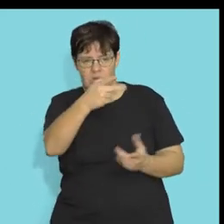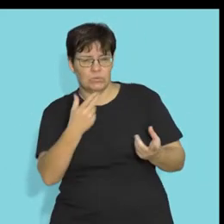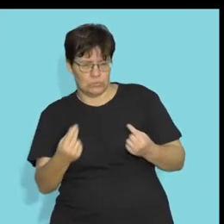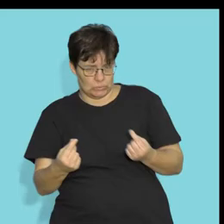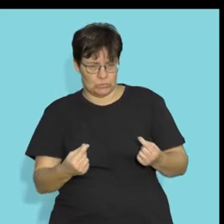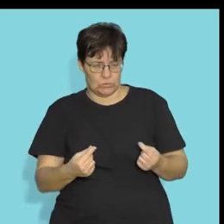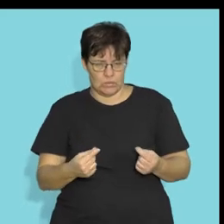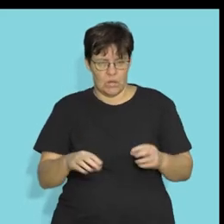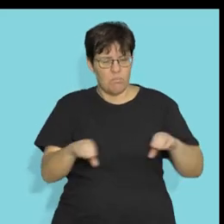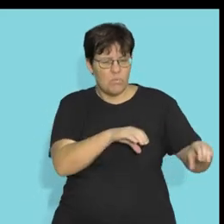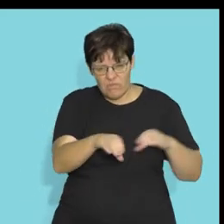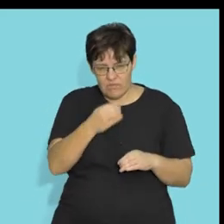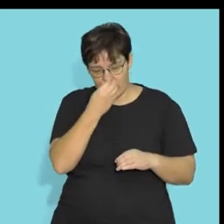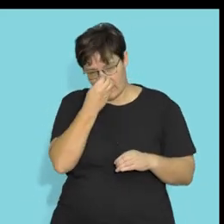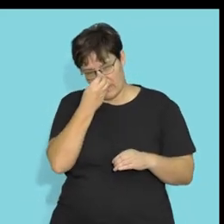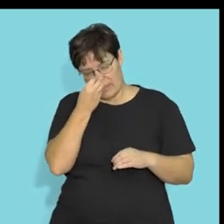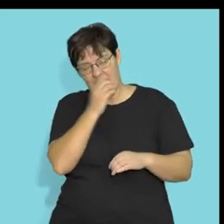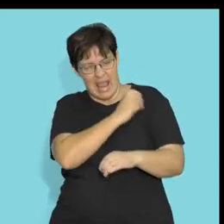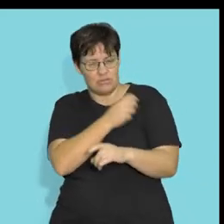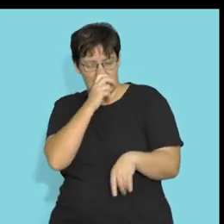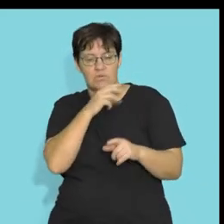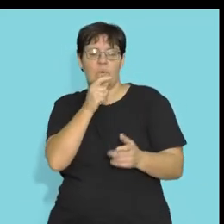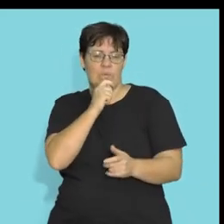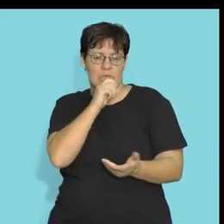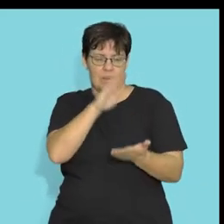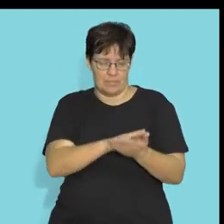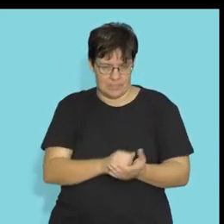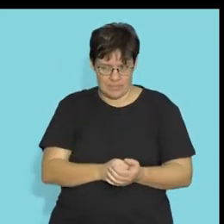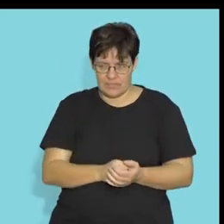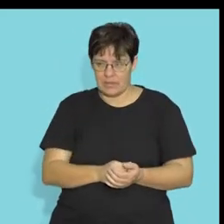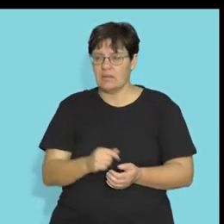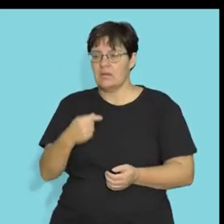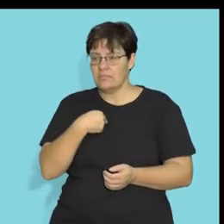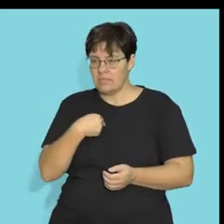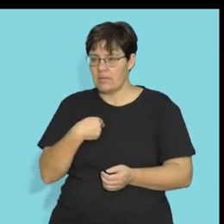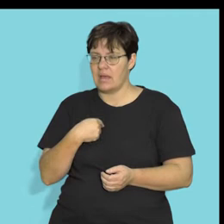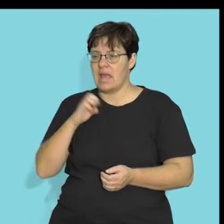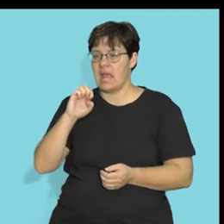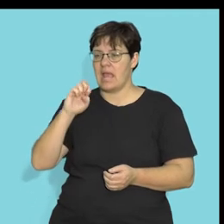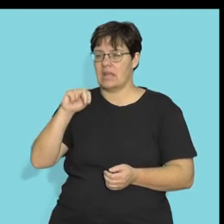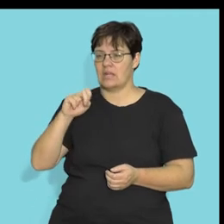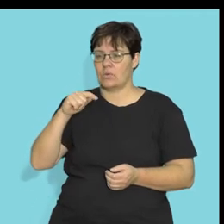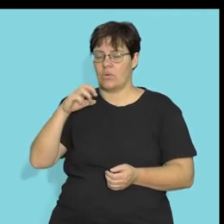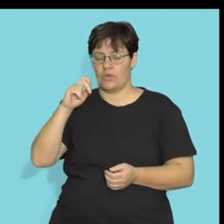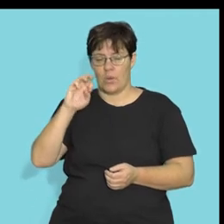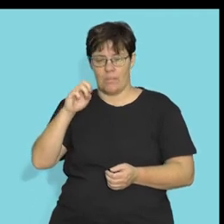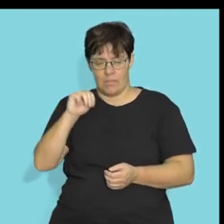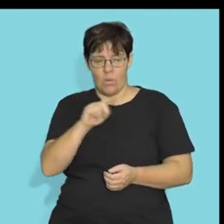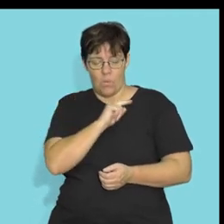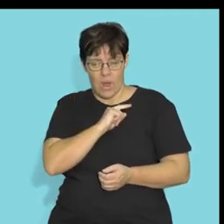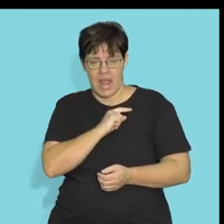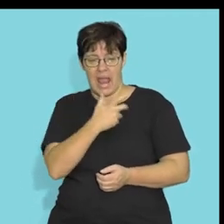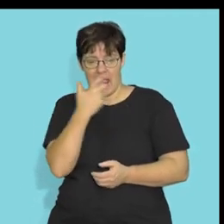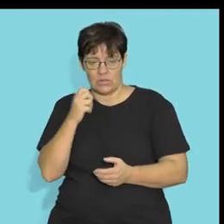going to carry out, and that they need that energy. We know that being an endotherm, lots of energy is lost